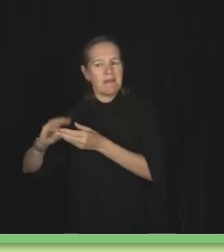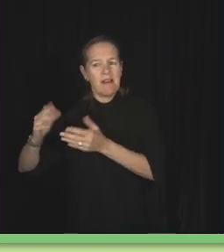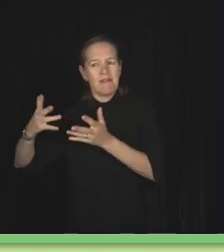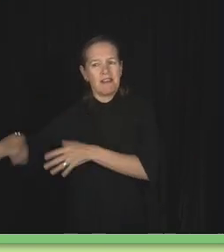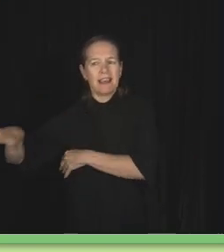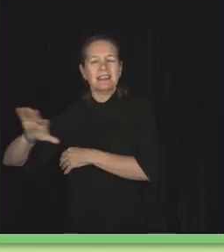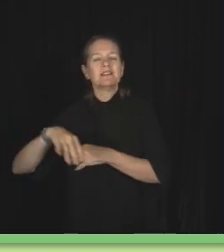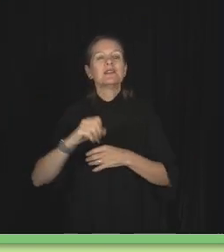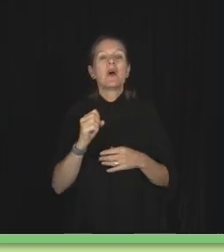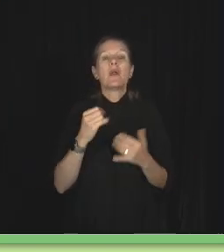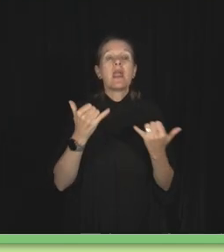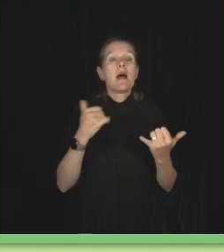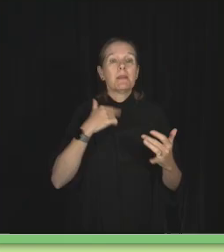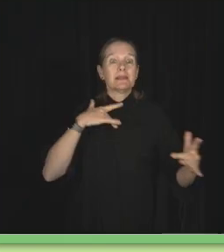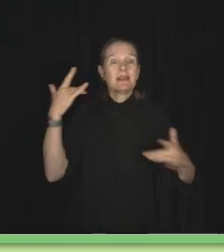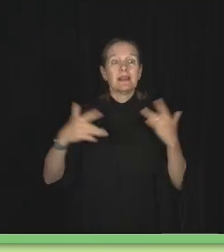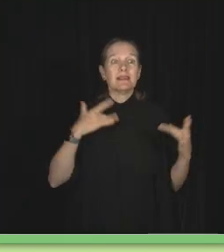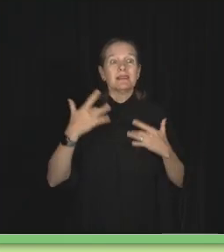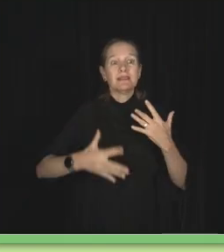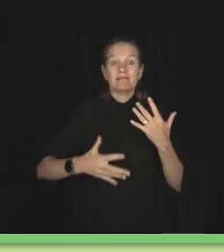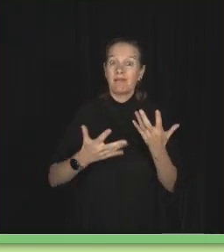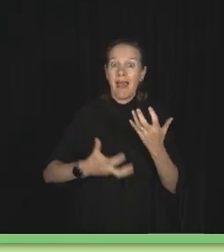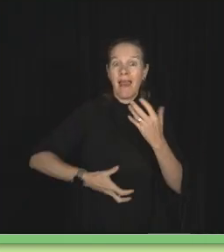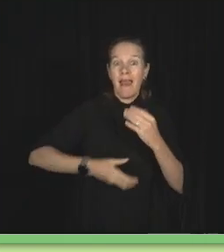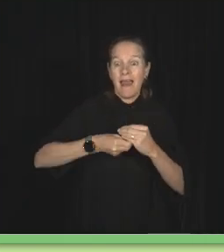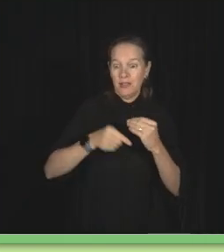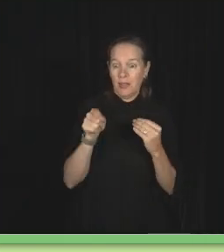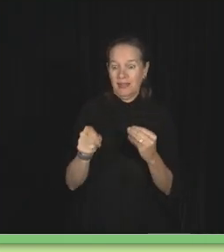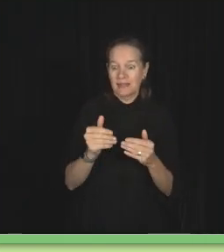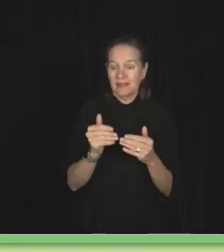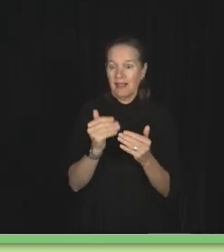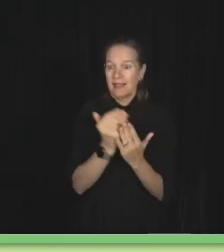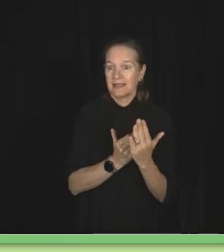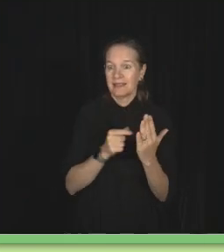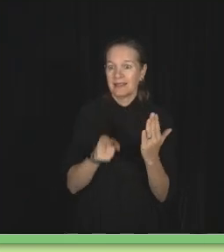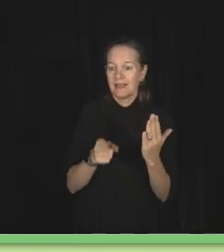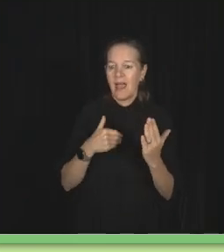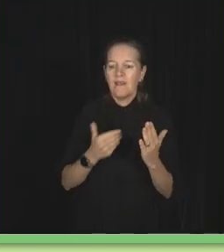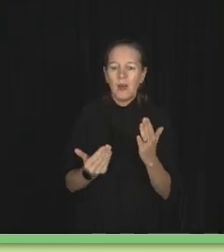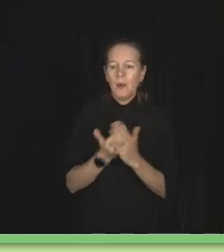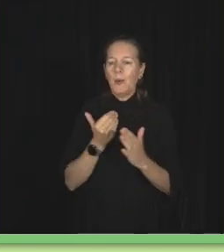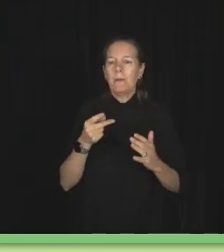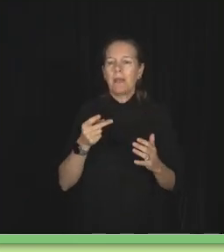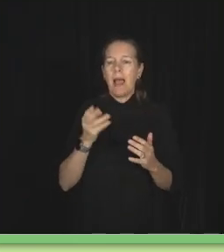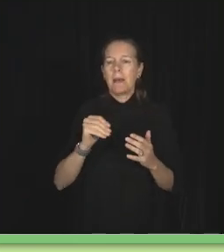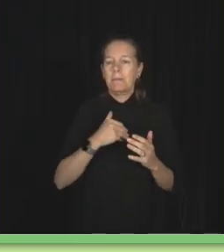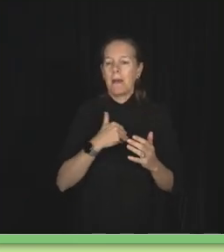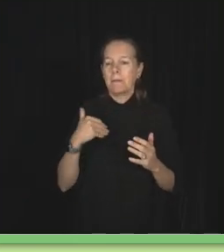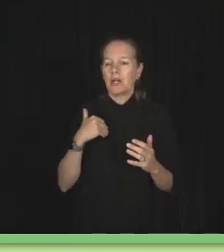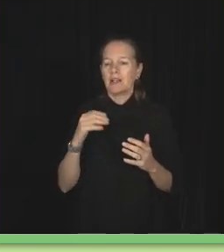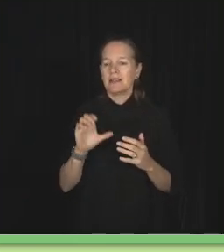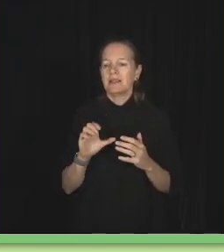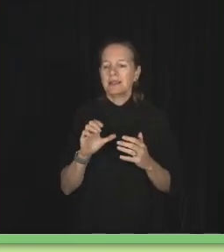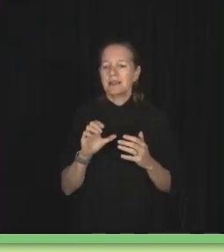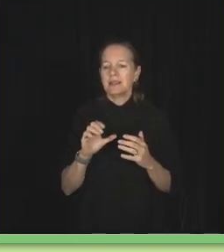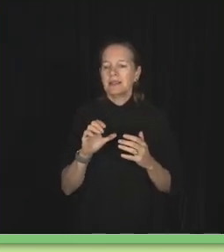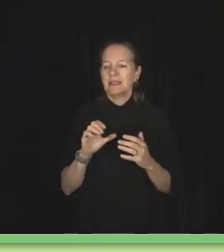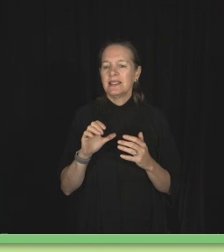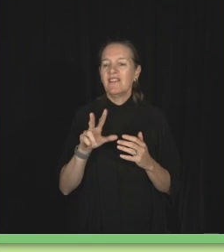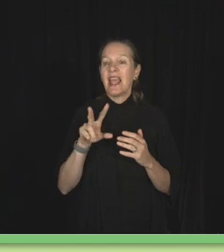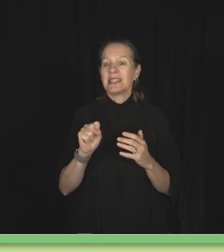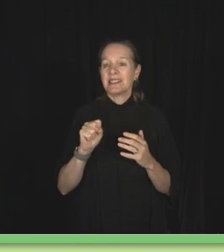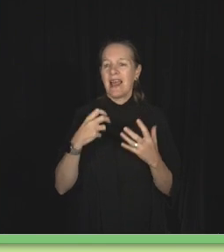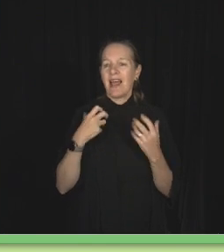really excited to announce today that we're adding to this list. We have a brand new platinum member, CVS Health. So let's all